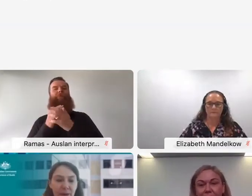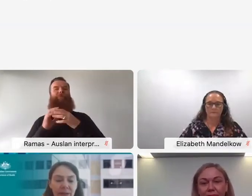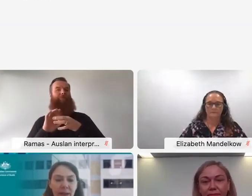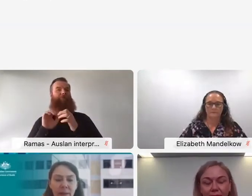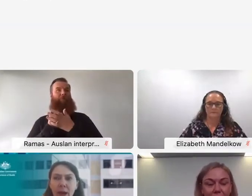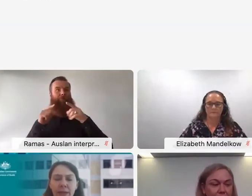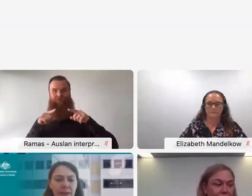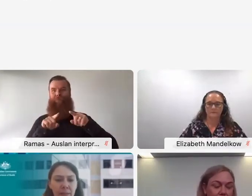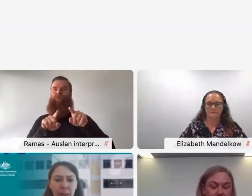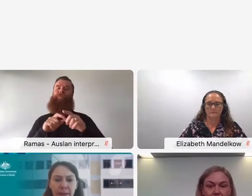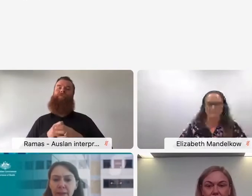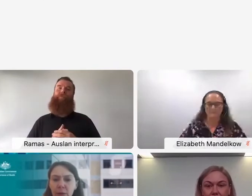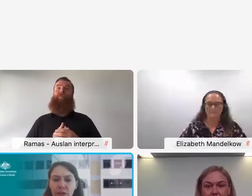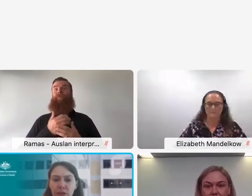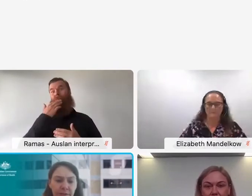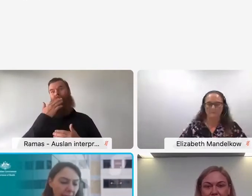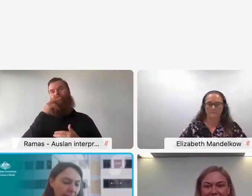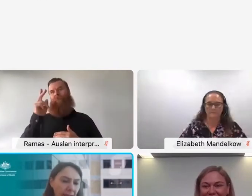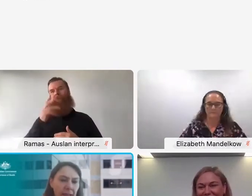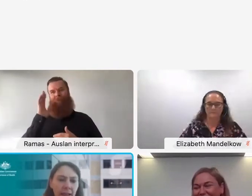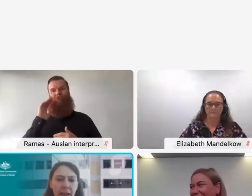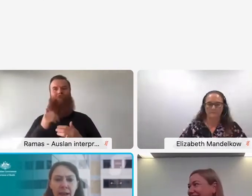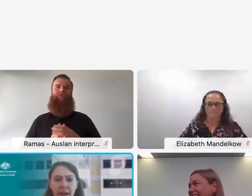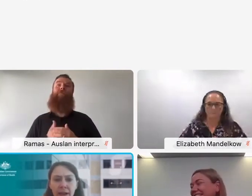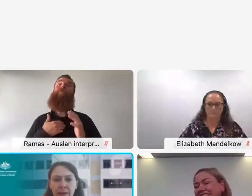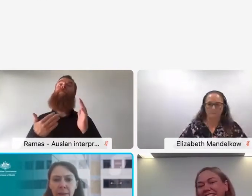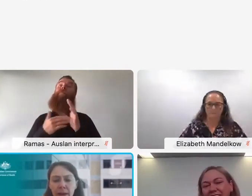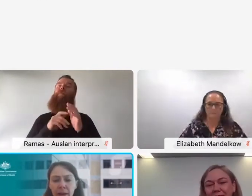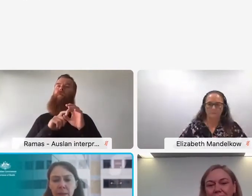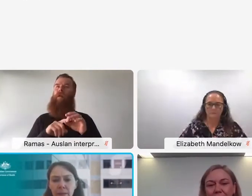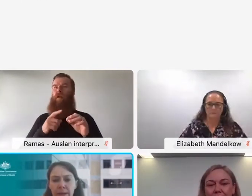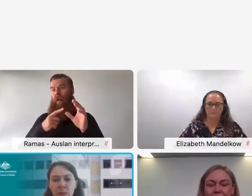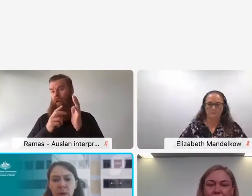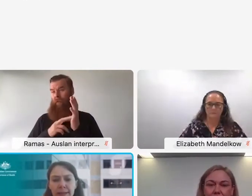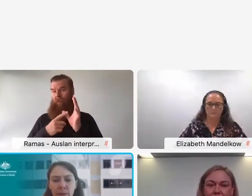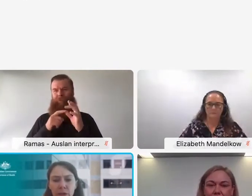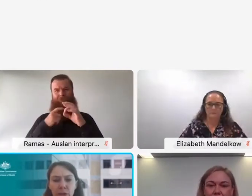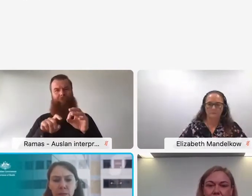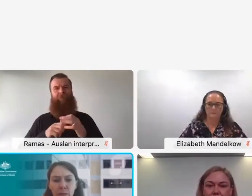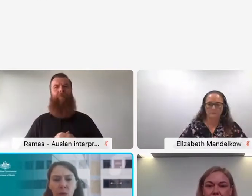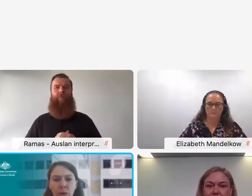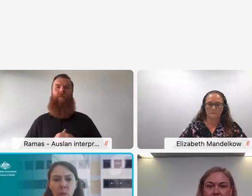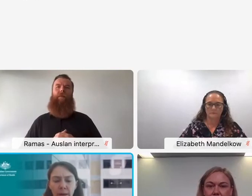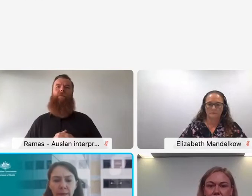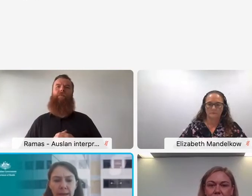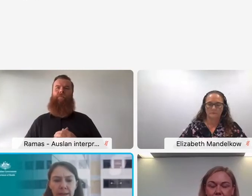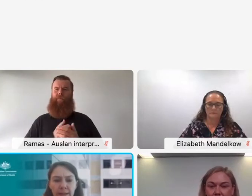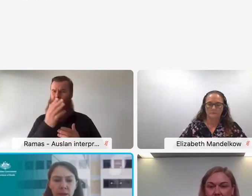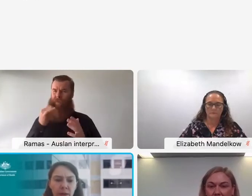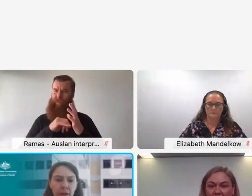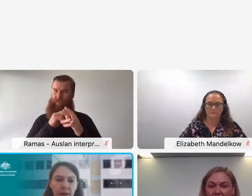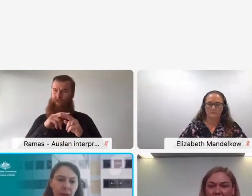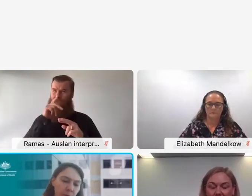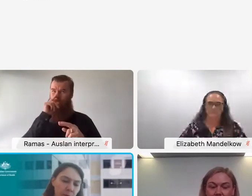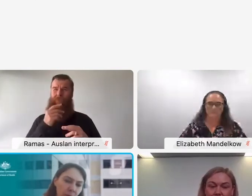Thanks both. I think maybe a further question for Anna. Are these workers able to do more than one placement?